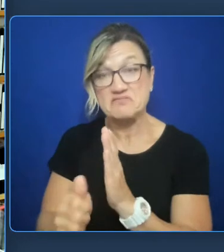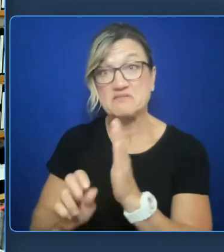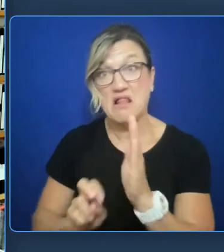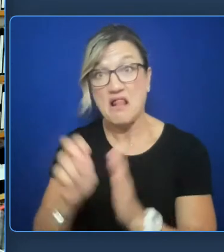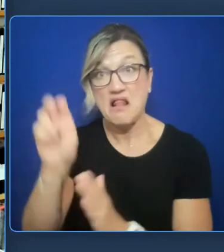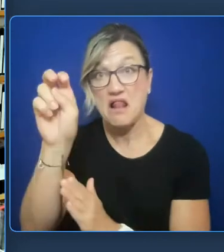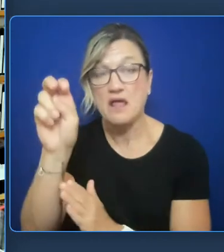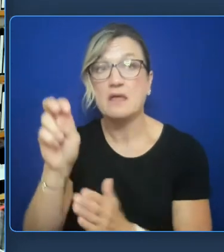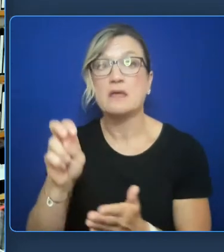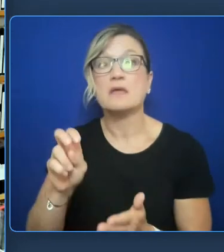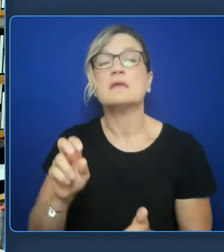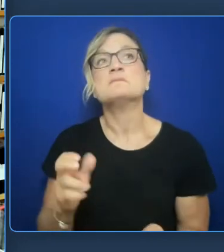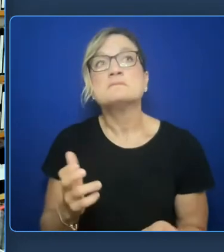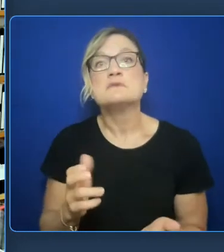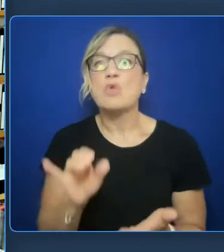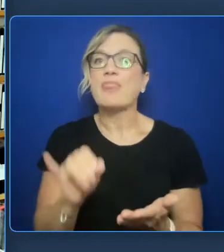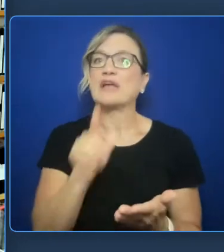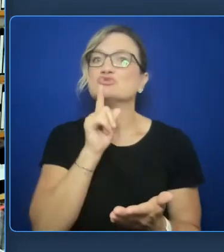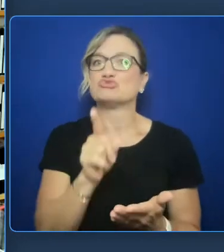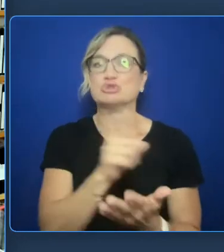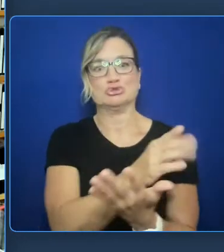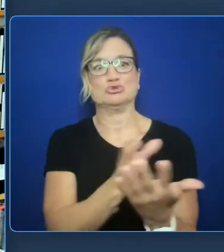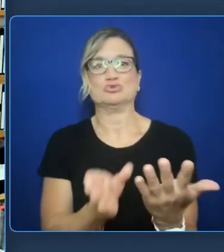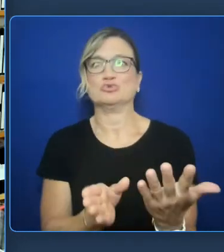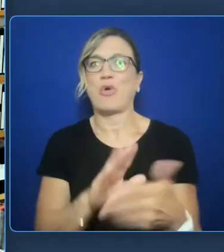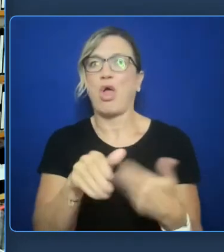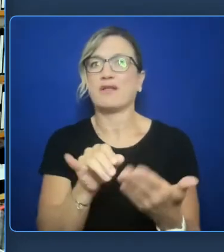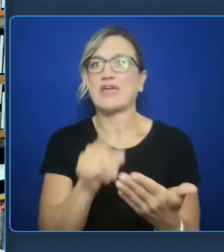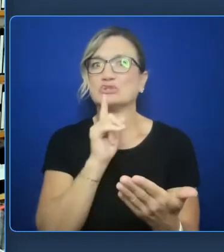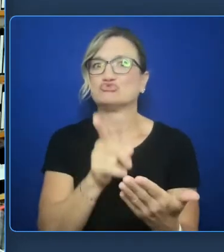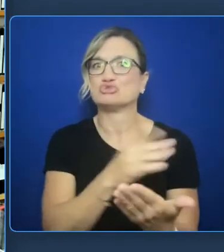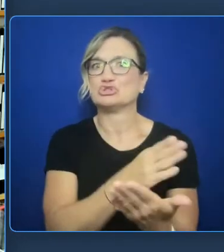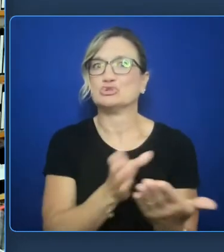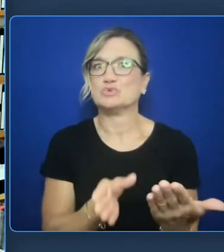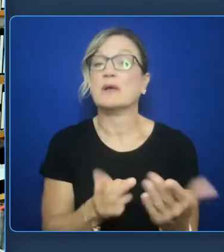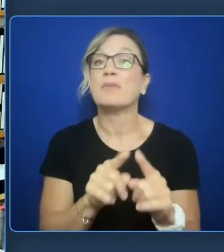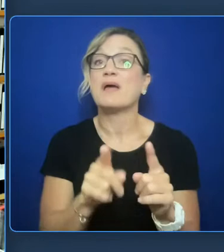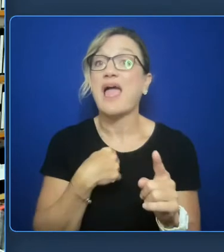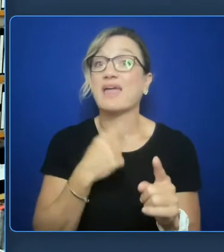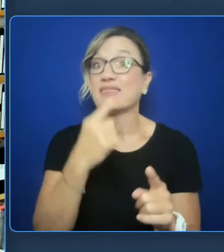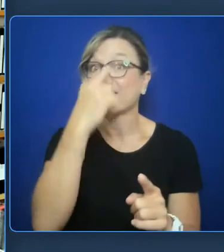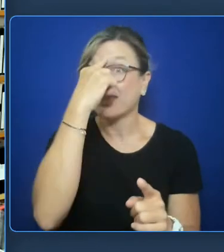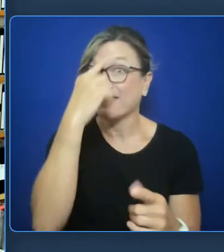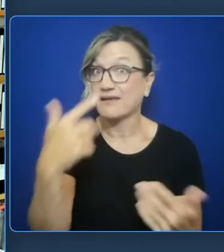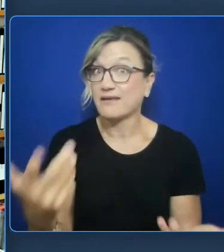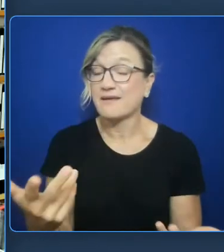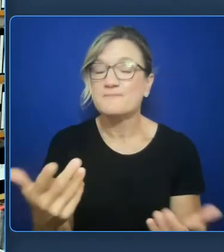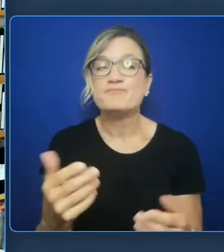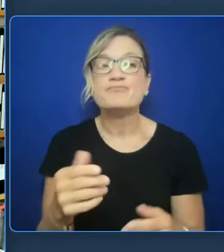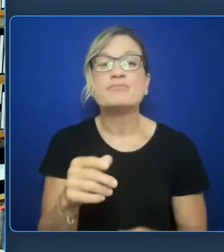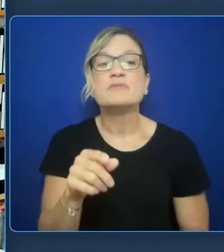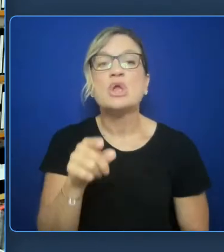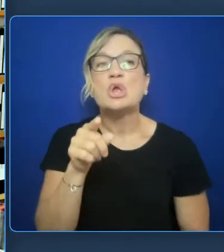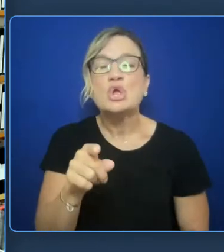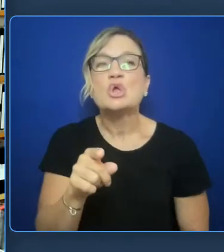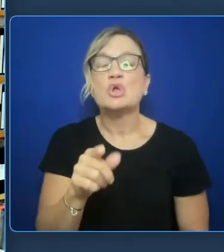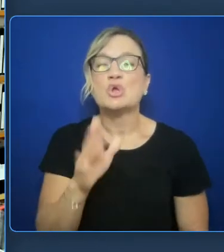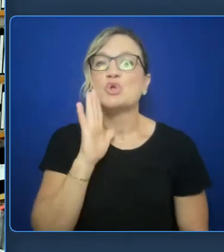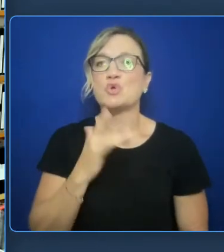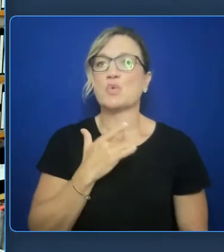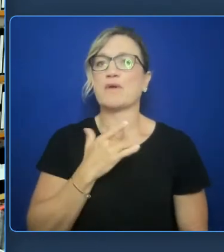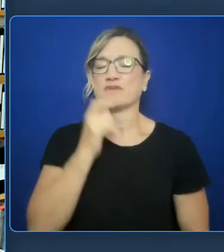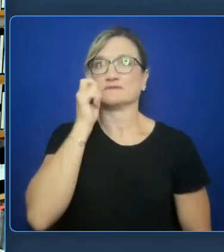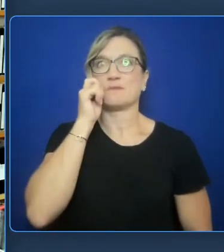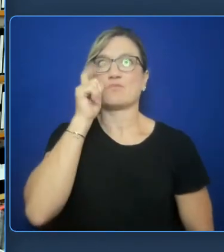that. So and all of that's true. All of that's true. But I think you're going to be surprised,